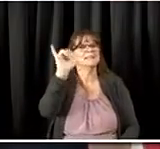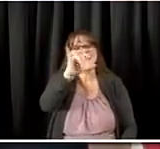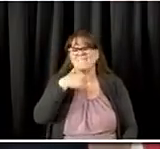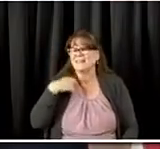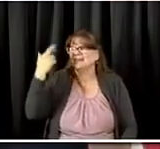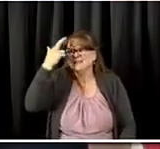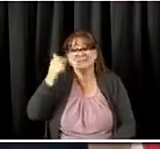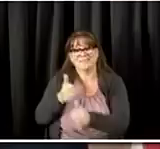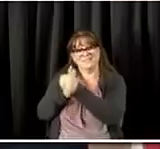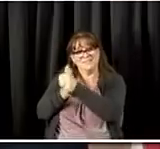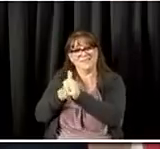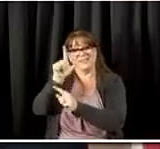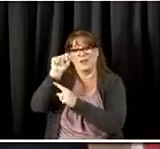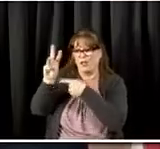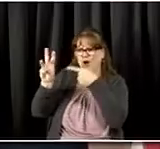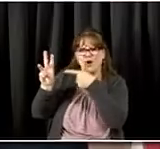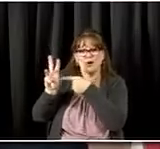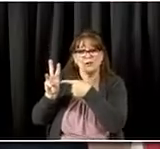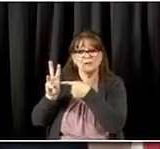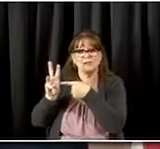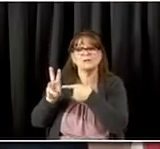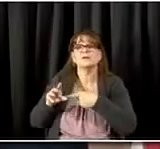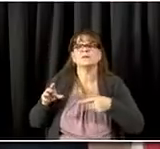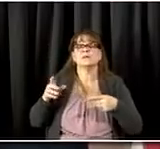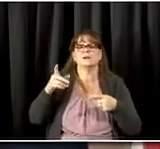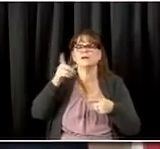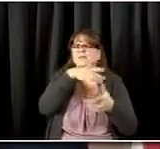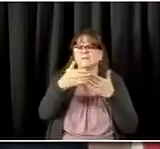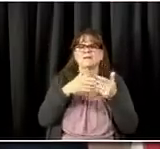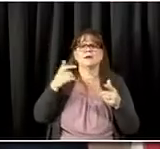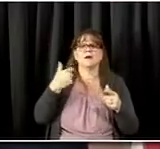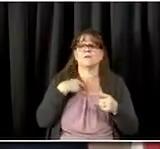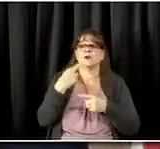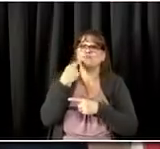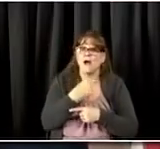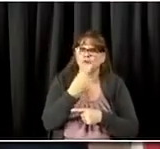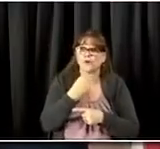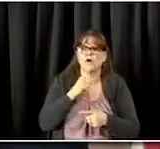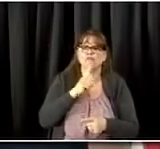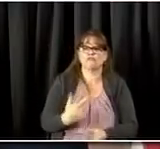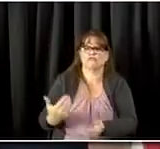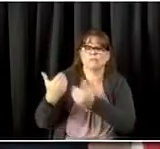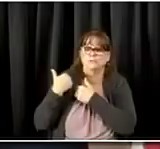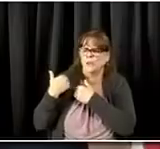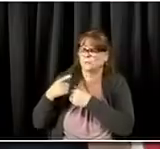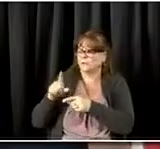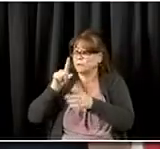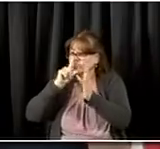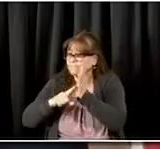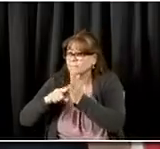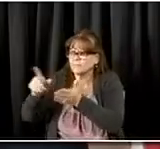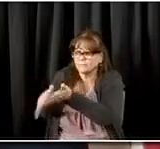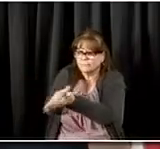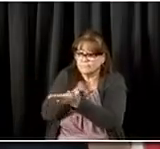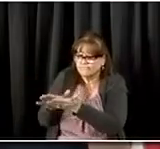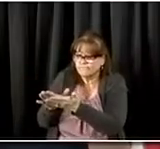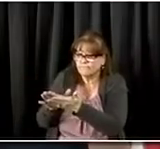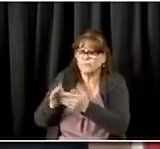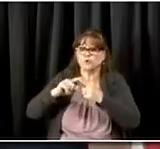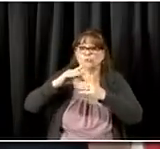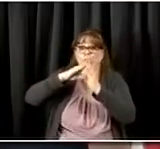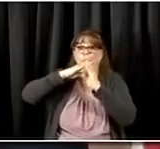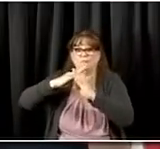hepatitis and salmonella to deal with on the restaurant side. Now, on top of that, we have COVID associated with social proximity, not associated with food preparation,